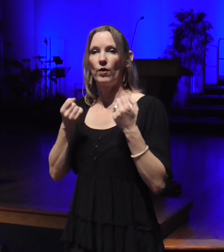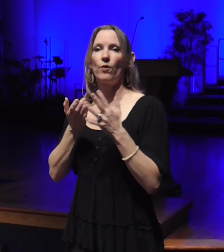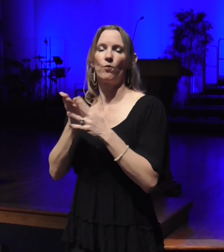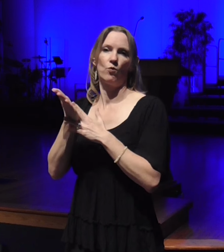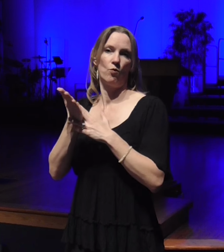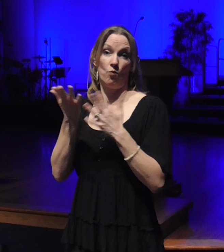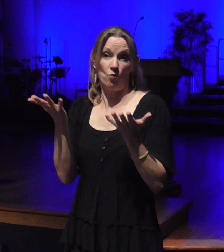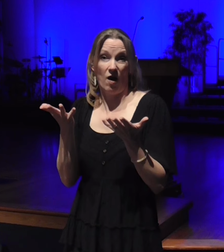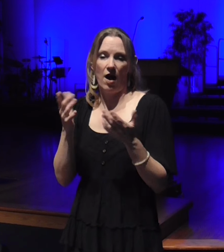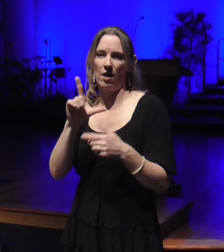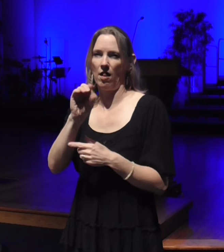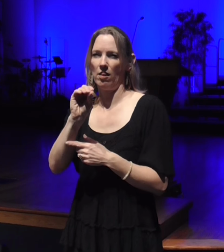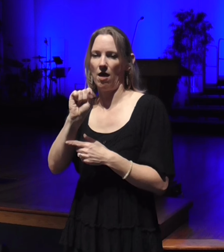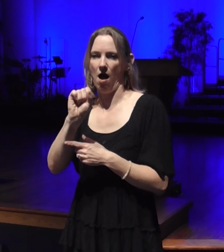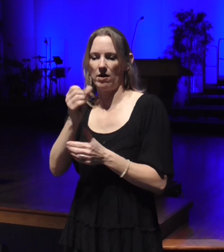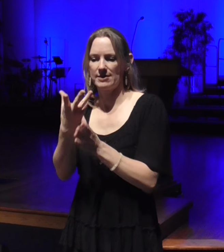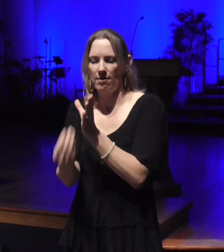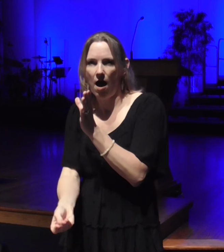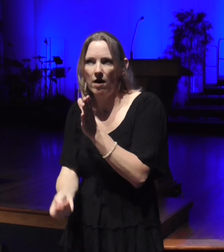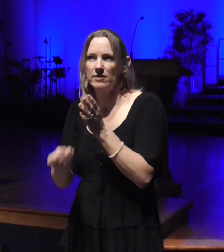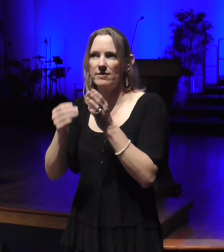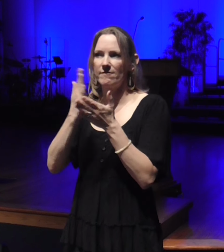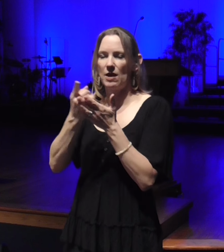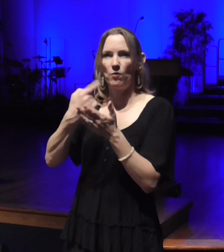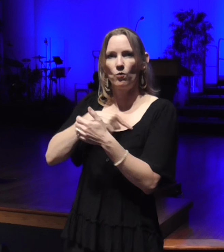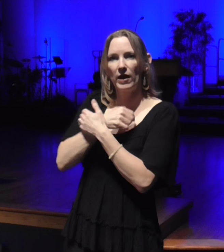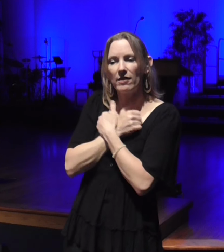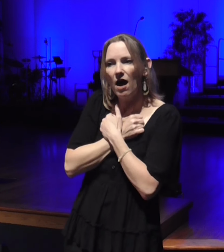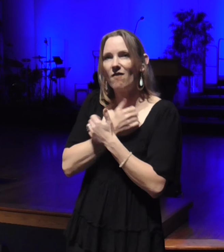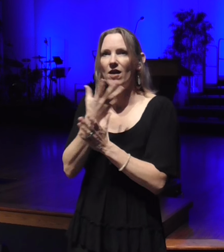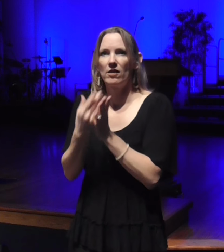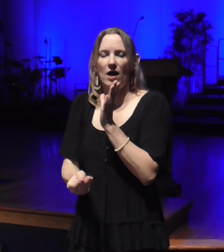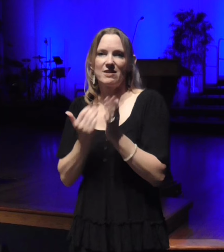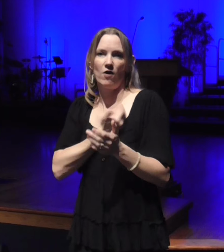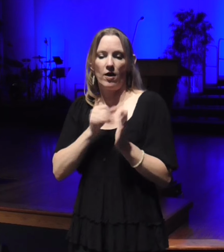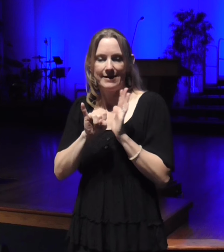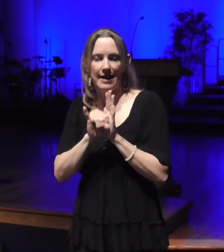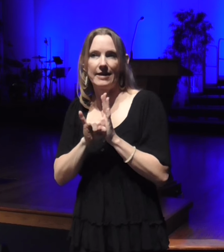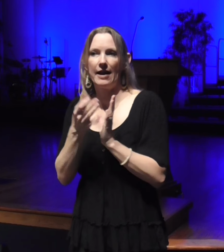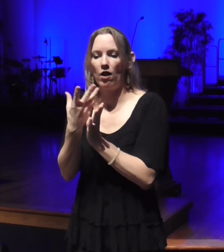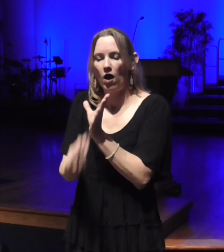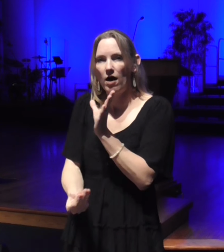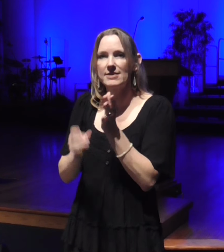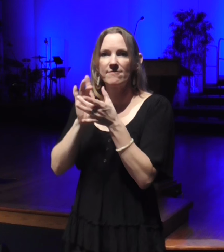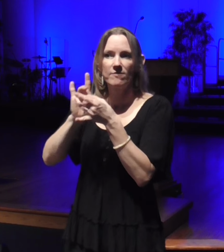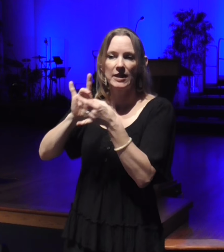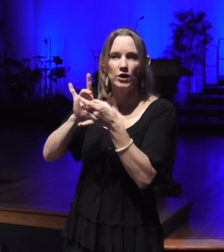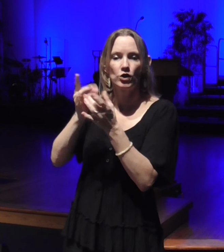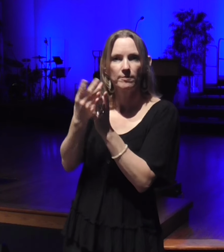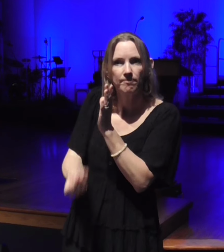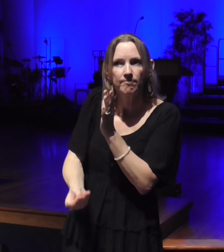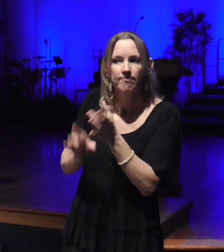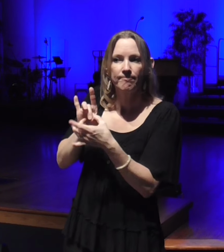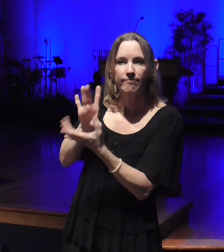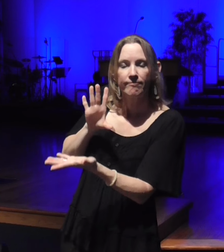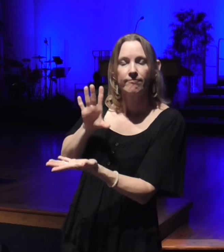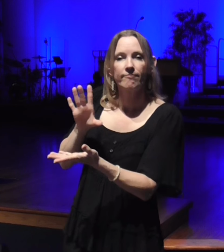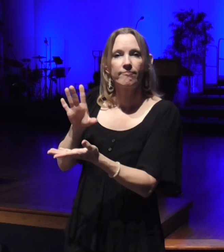loss. Loss of a loved one, loss of identity, loss of relationship.